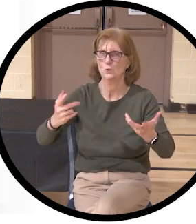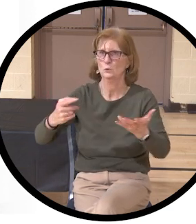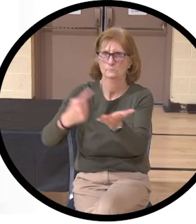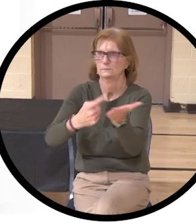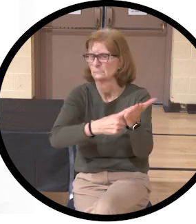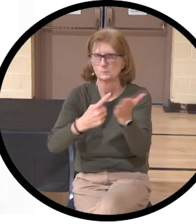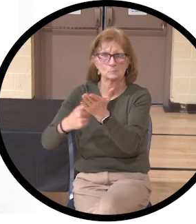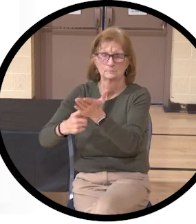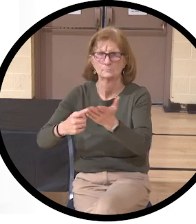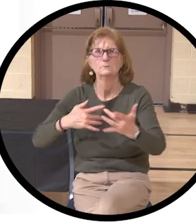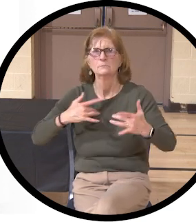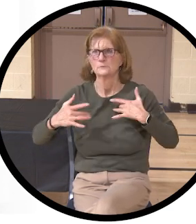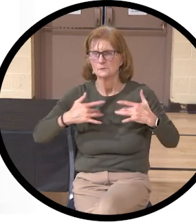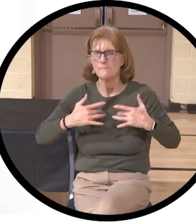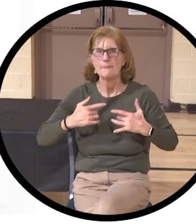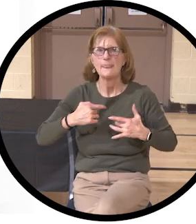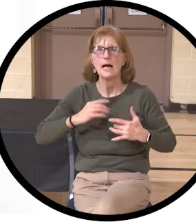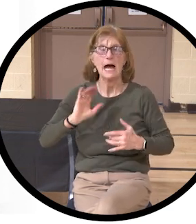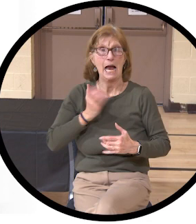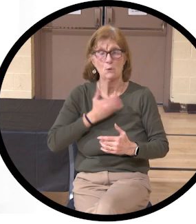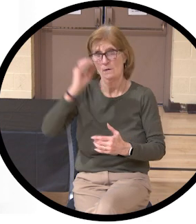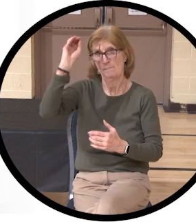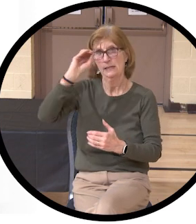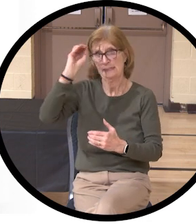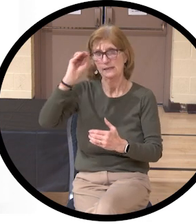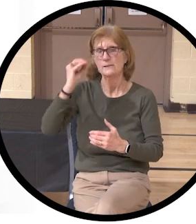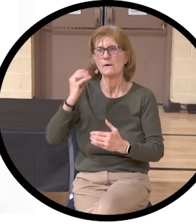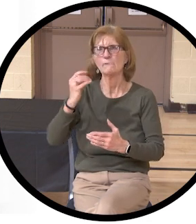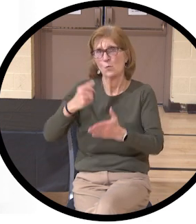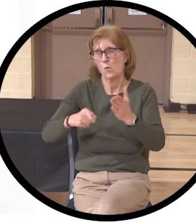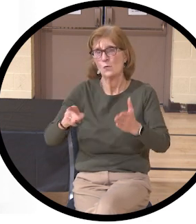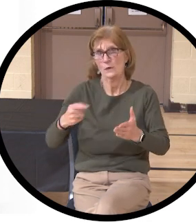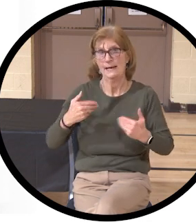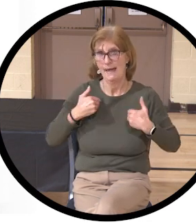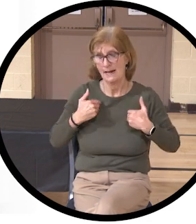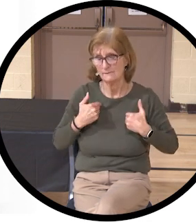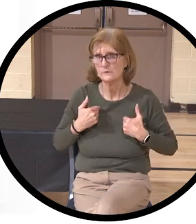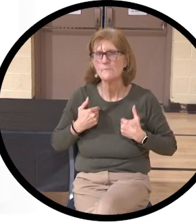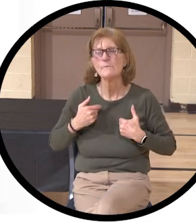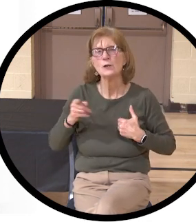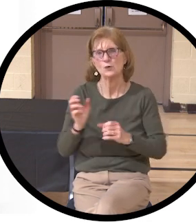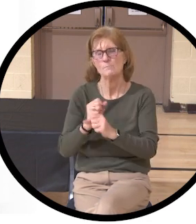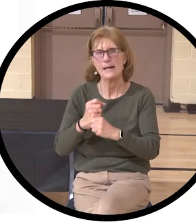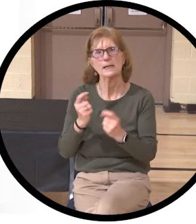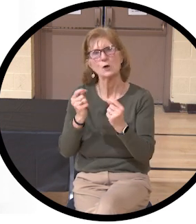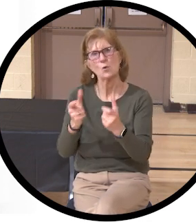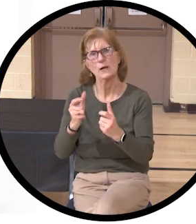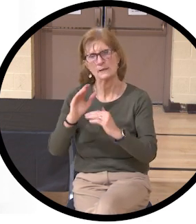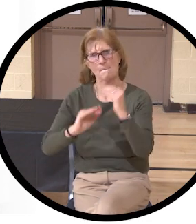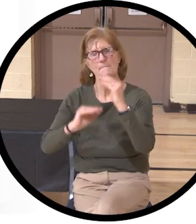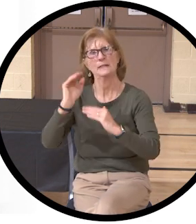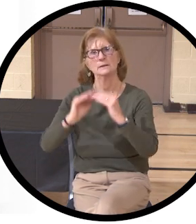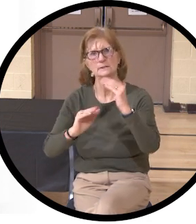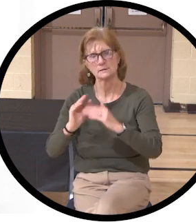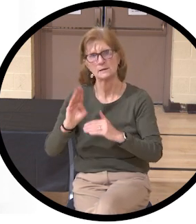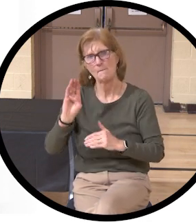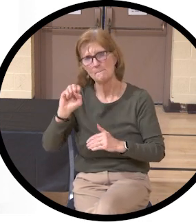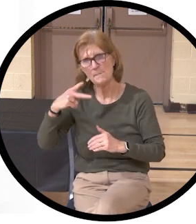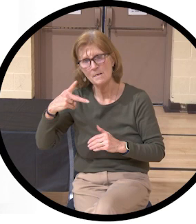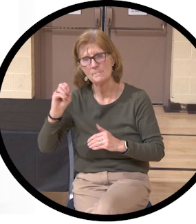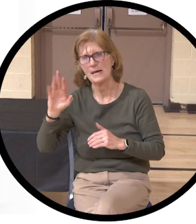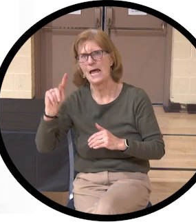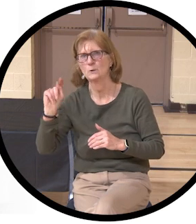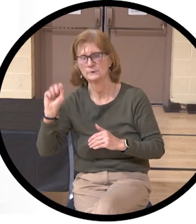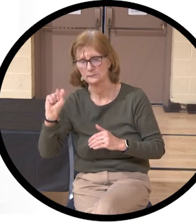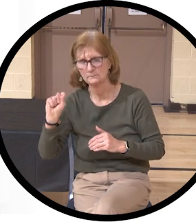walkthrough. We think what would be best with the quick build materials we have is to make quick build bump outs to tighten it up. It